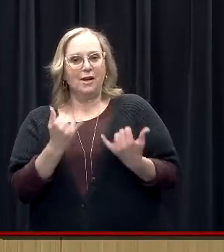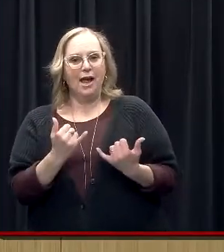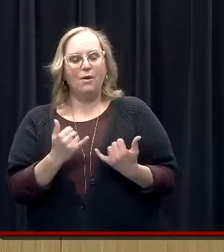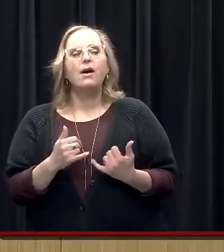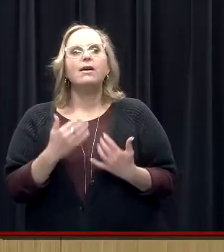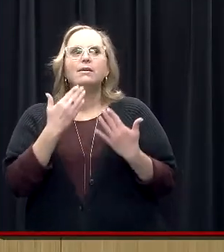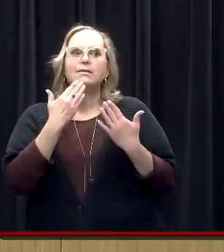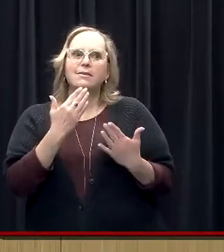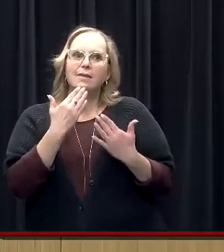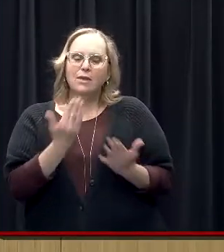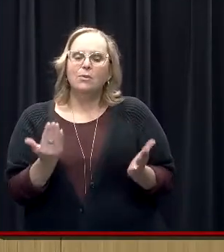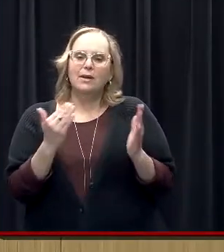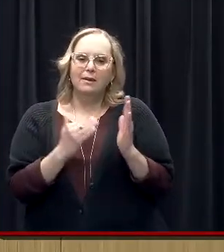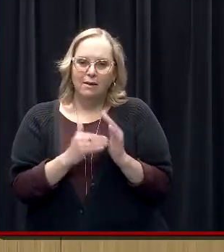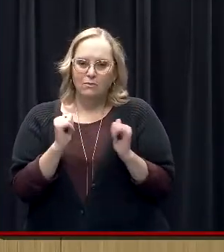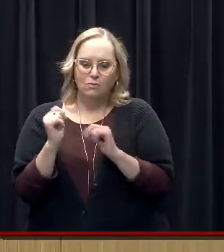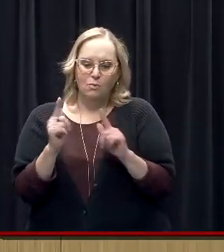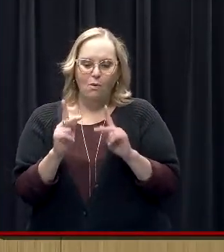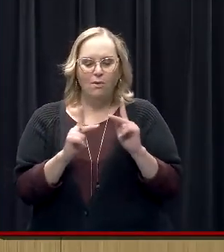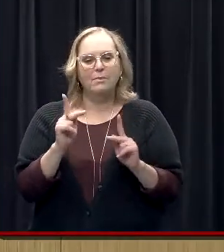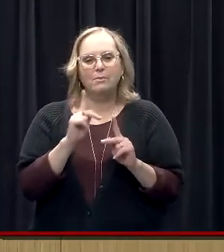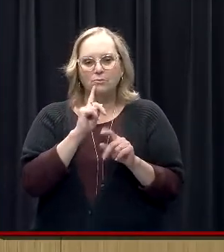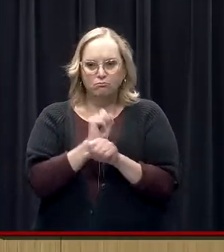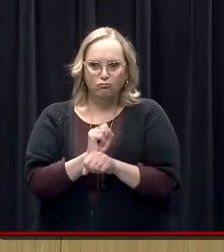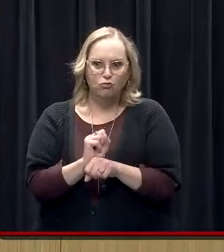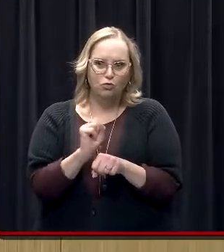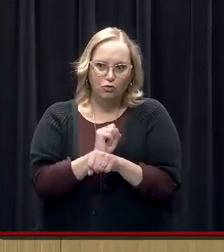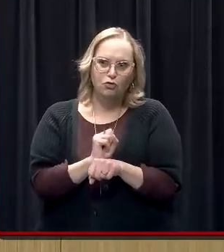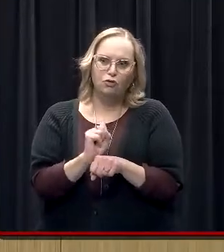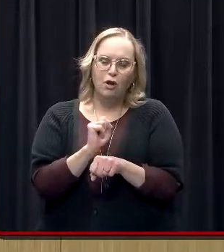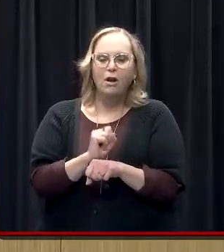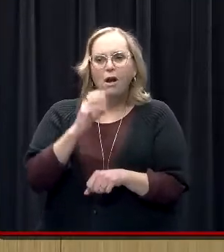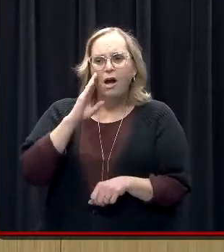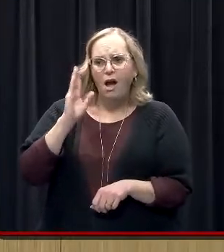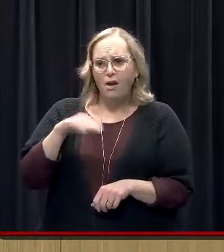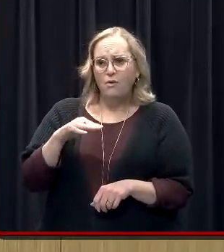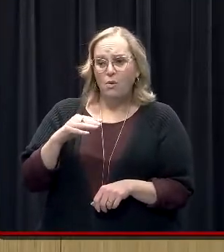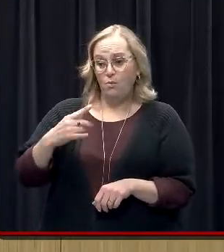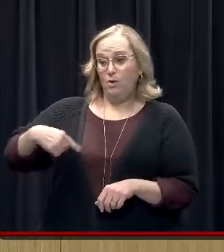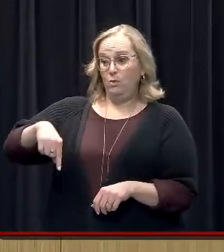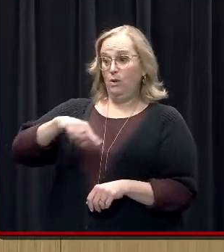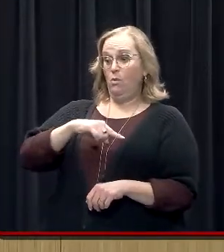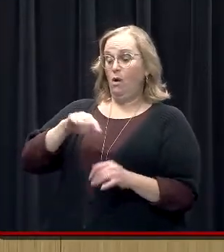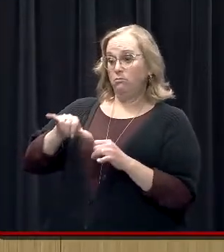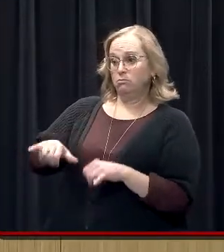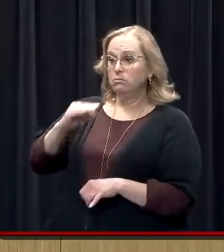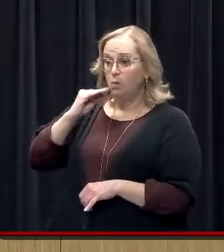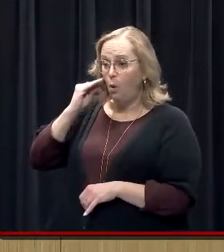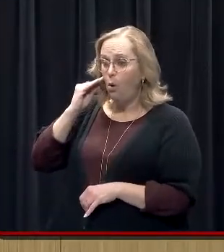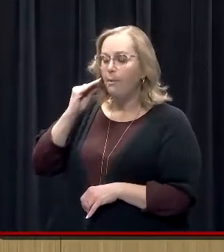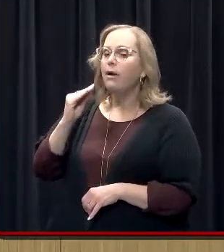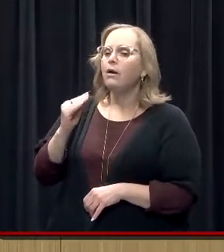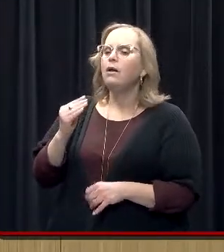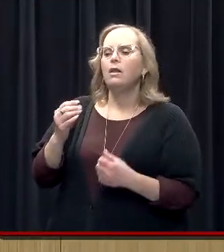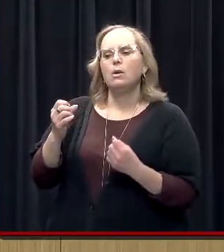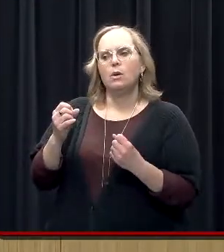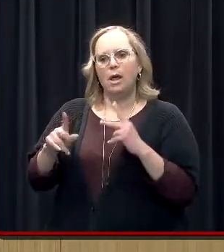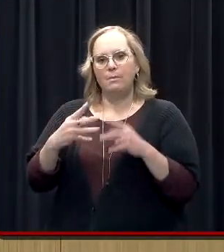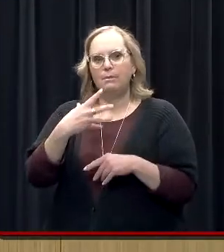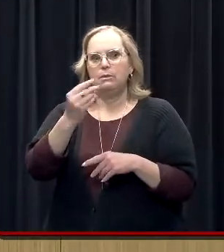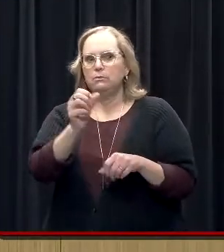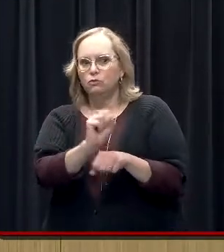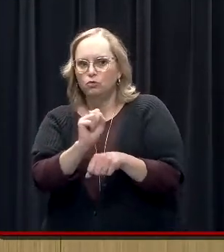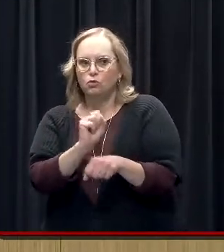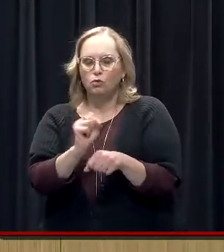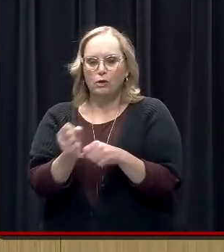you to everybody who worked really hard. I know when we were all at home, there were a lot of people working, around the